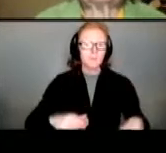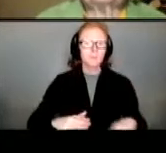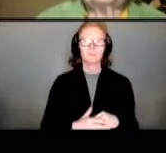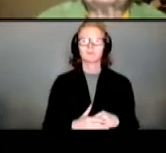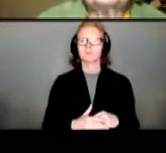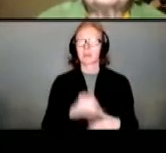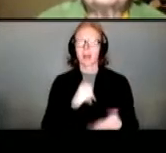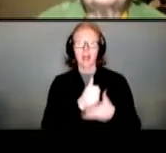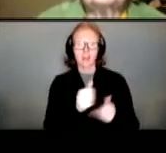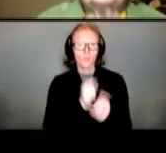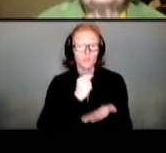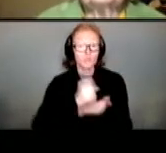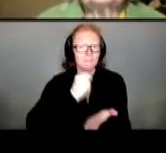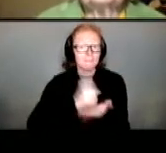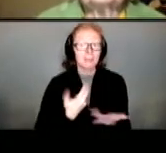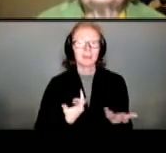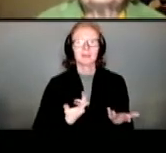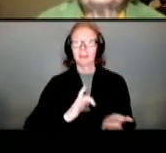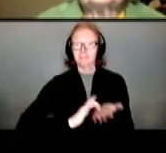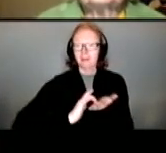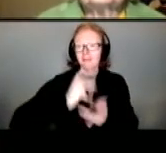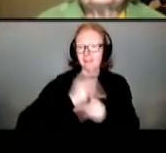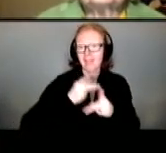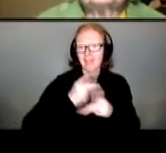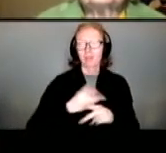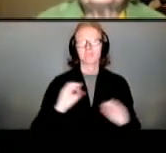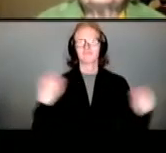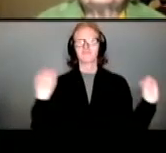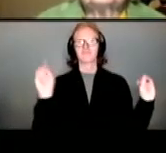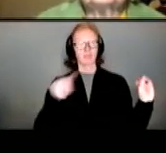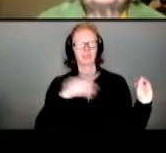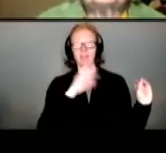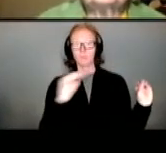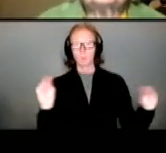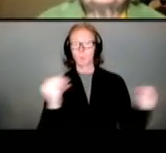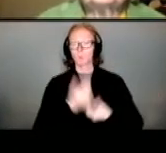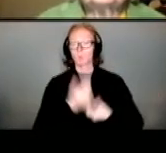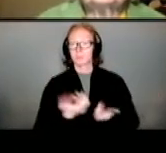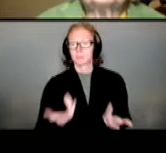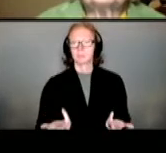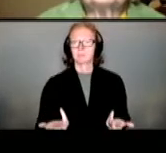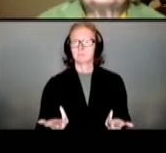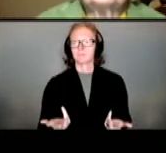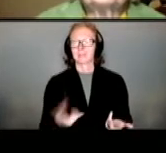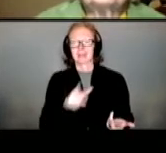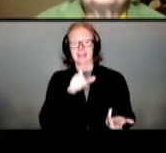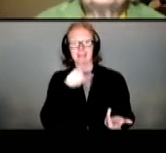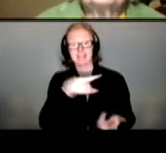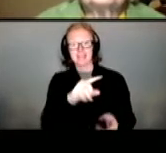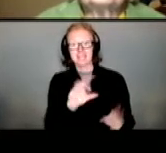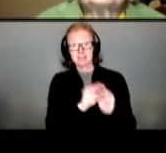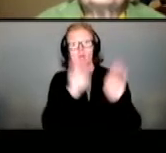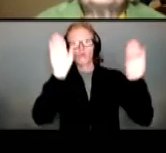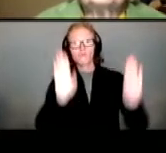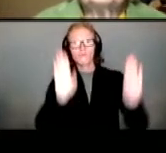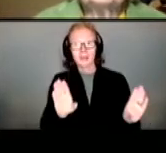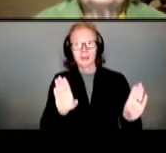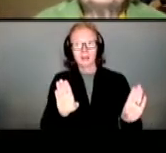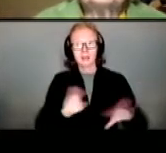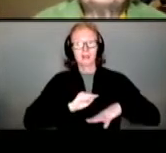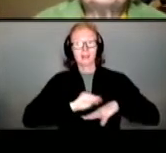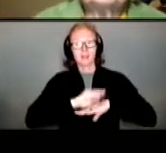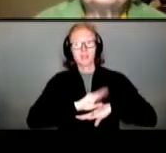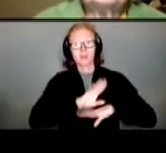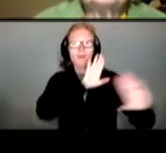help with treatment, help with medical care, and so forth. So these committees are great. The advisory committees are